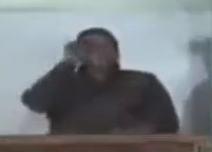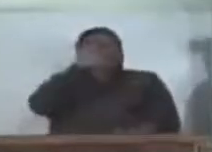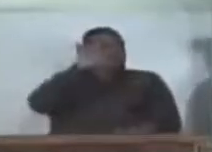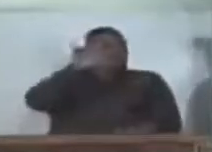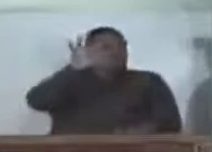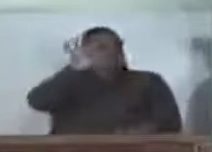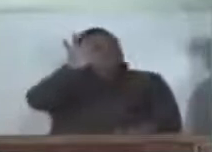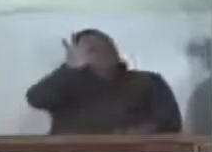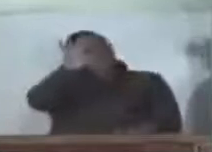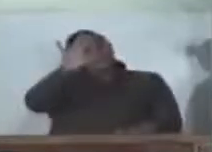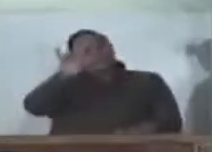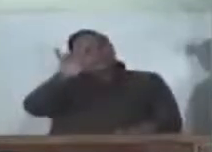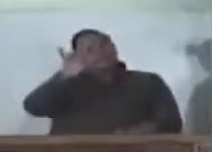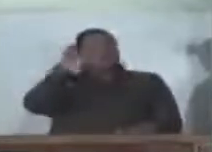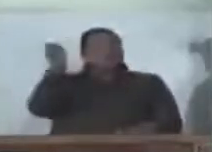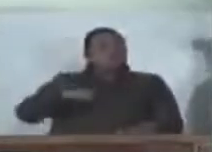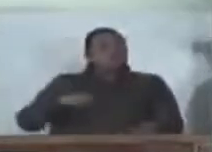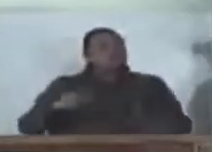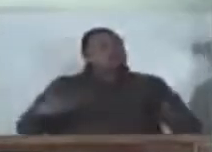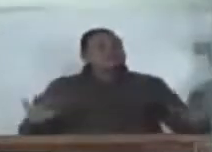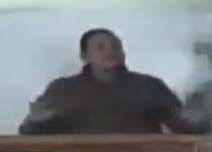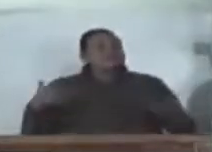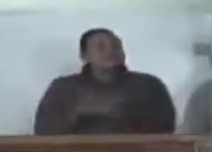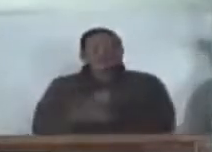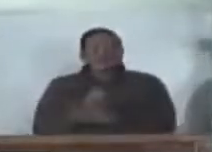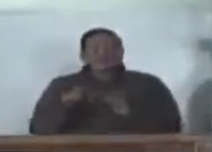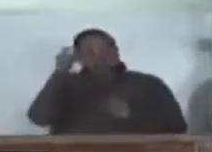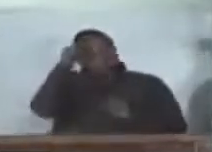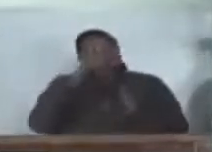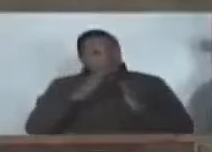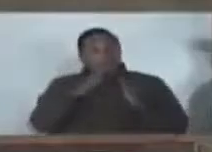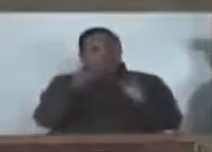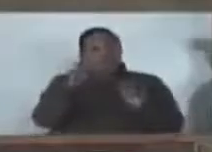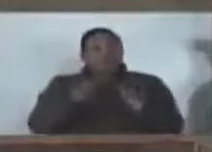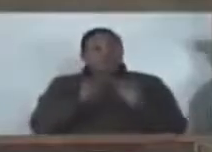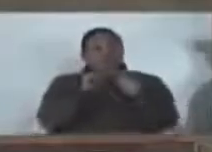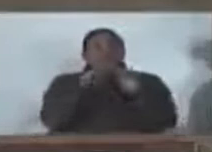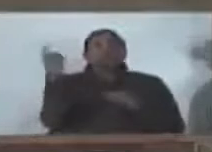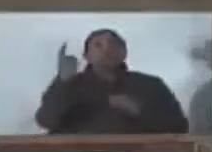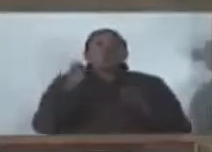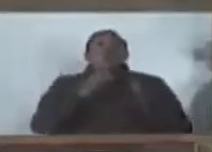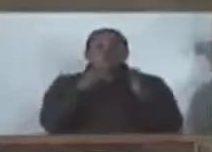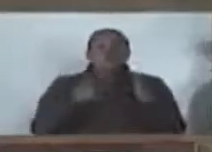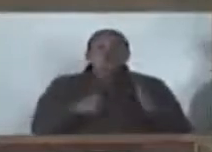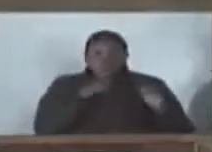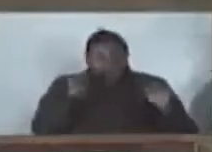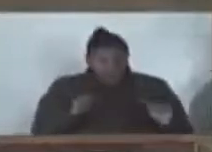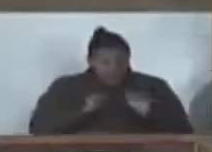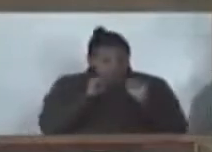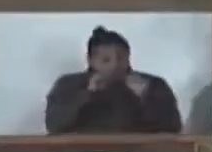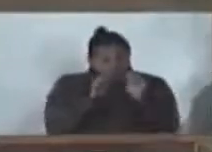53%. But we must continue on this path. And the only way we can continue on this